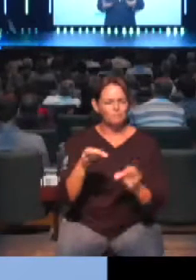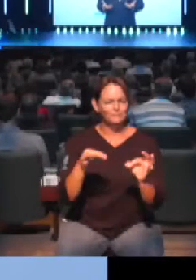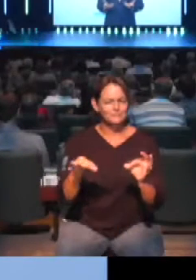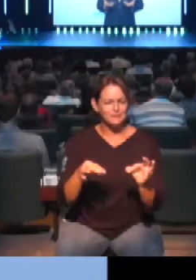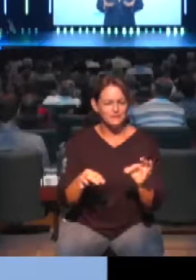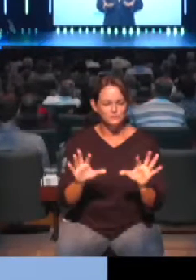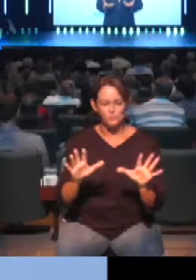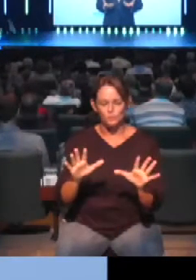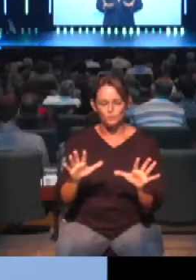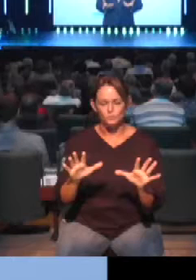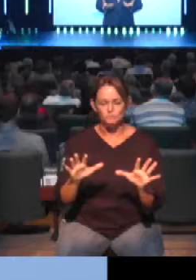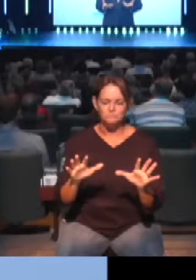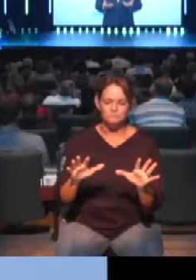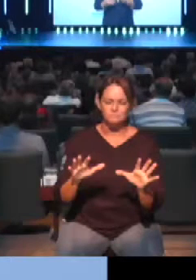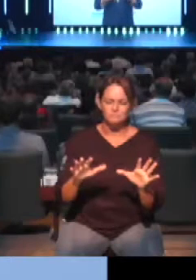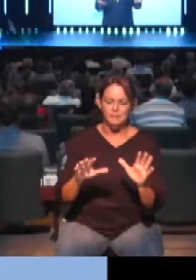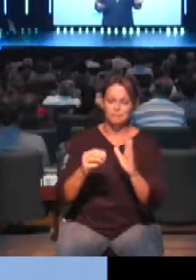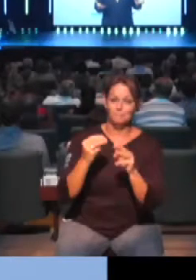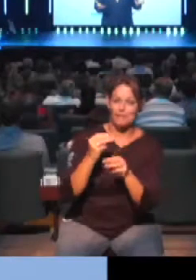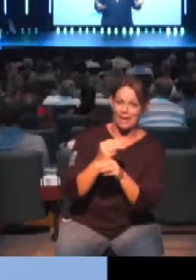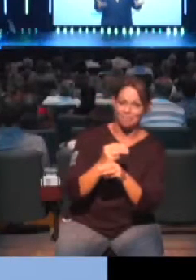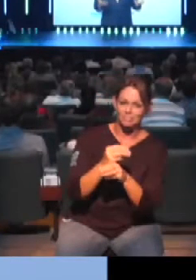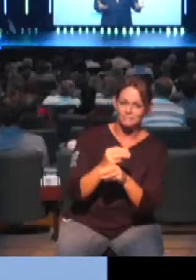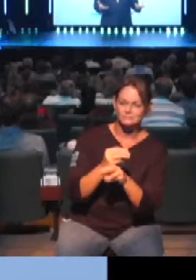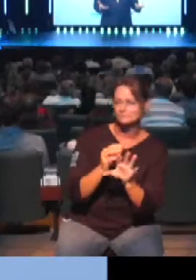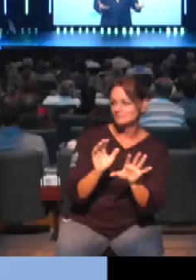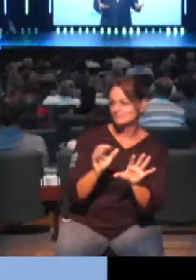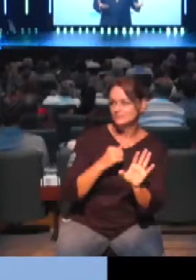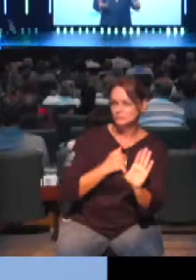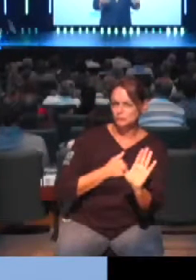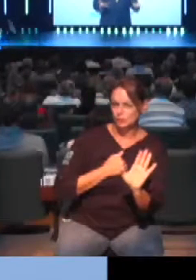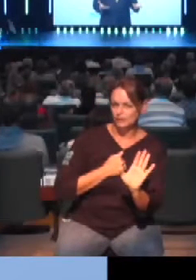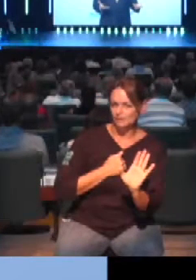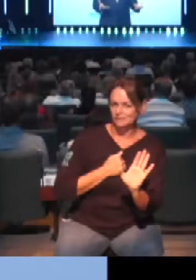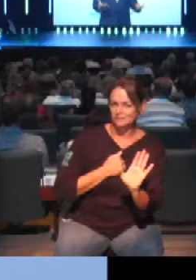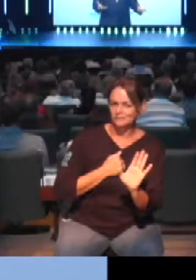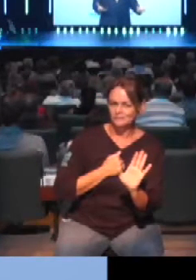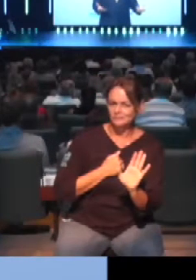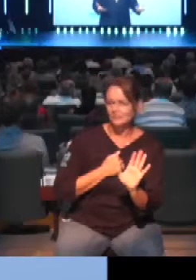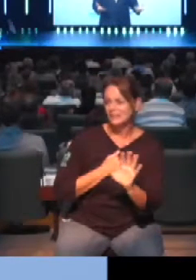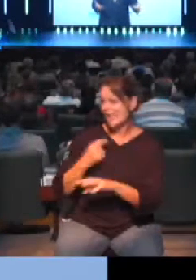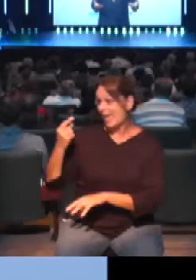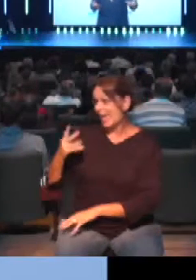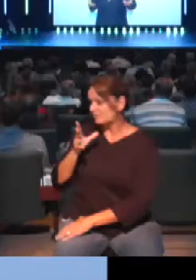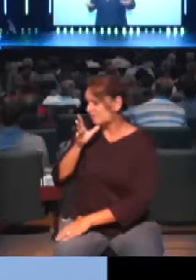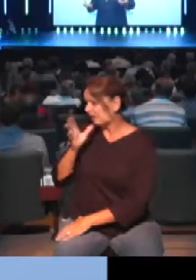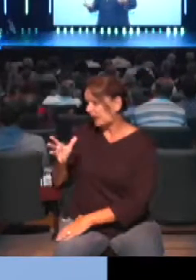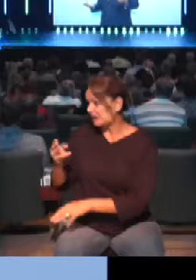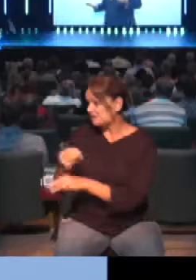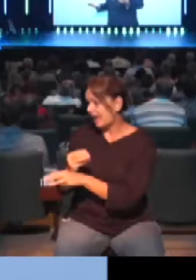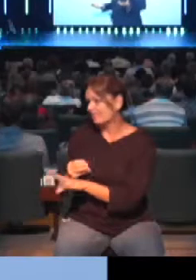got to give you a math example, okay? So I'm sorry. To half of you, I'm sorry.